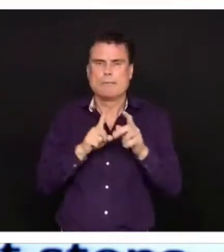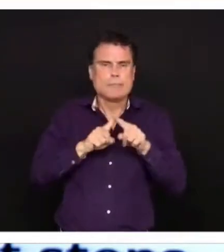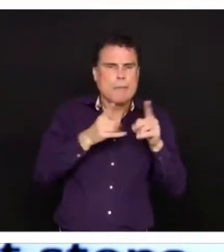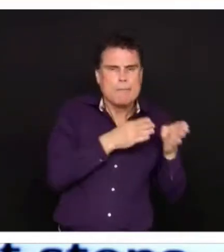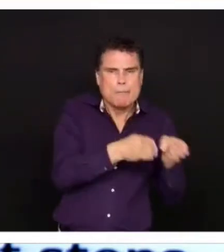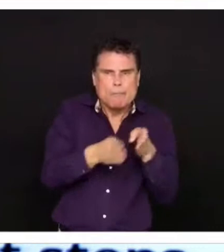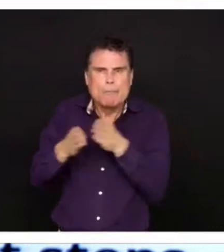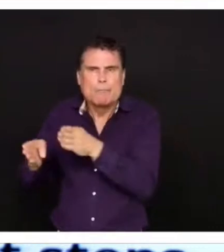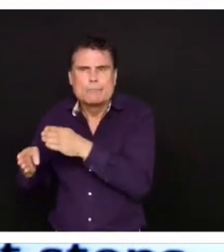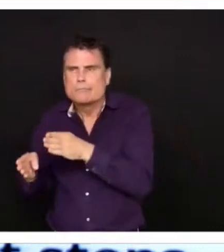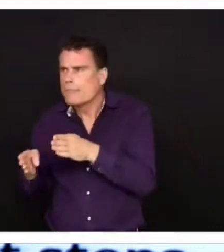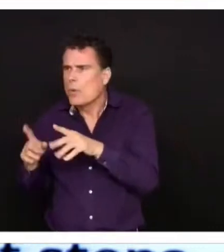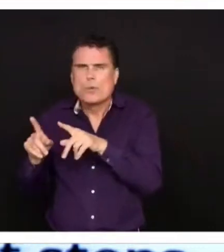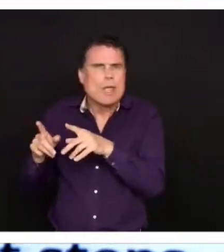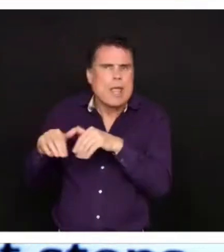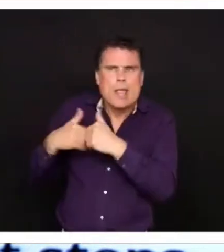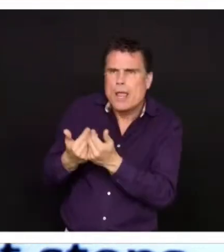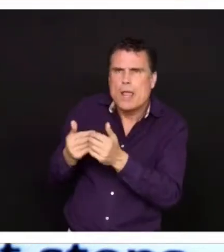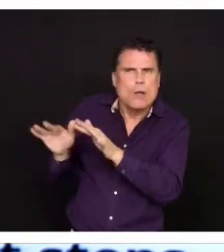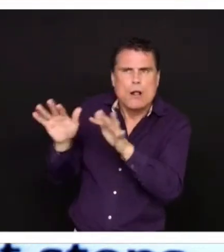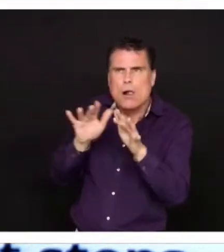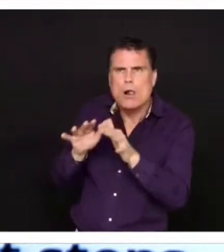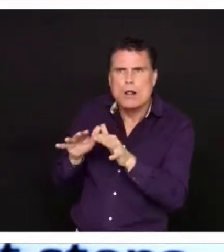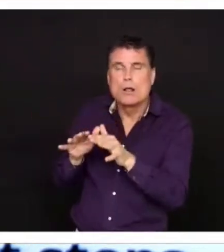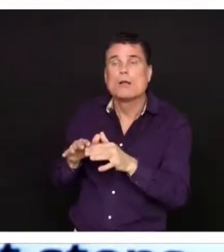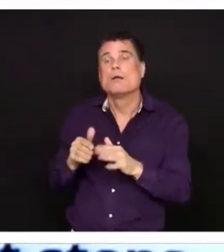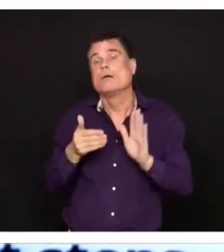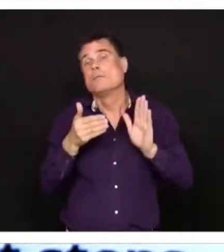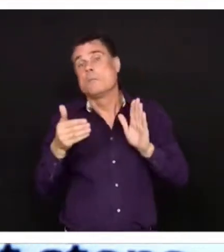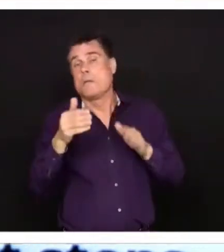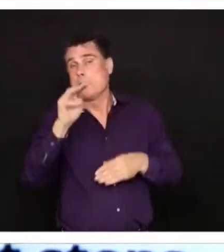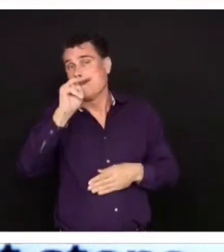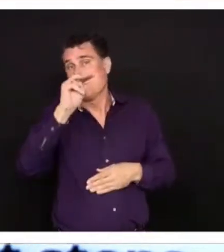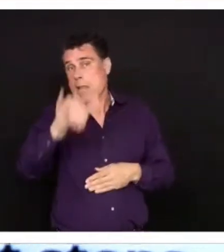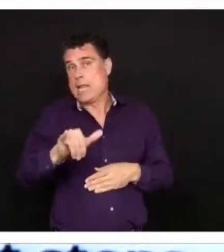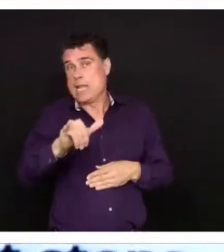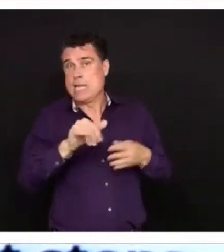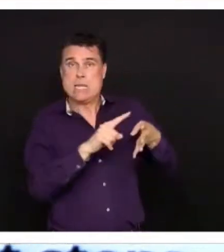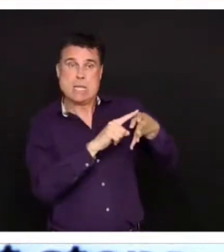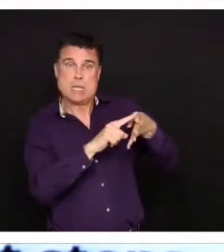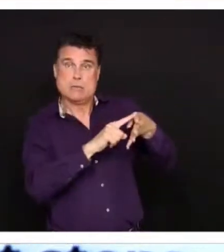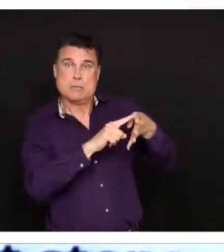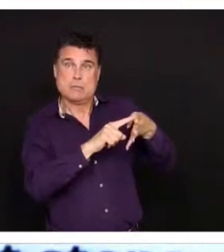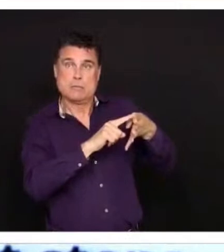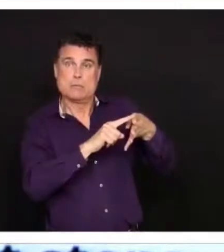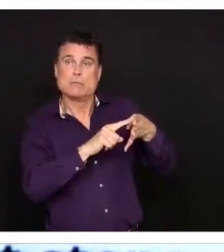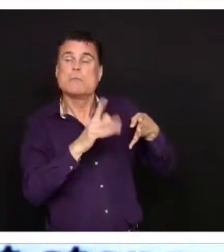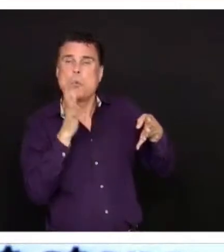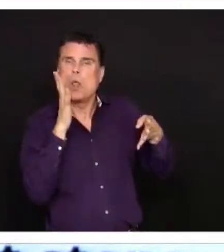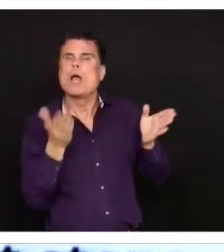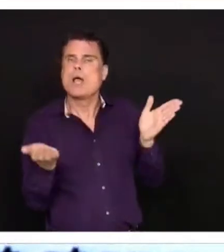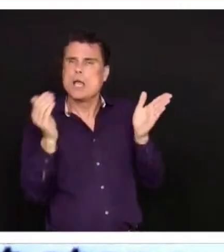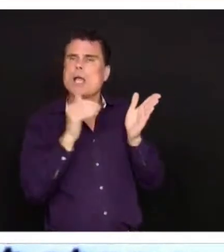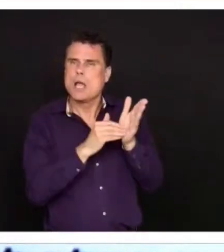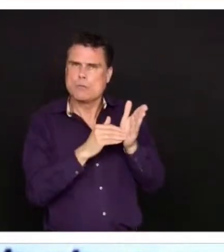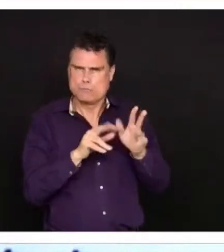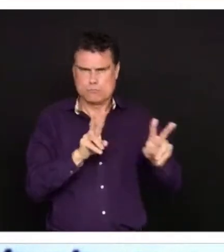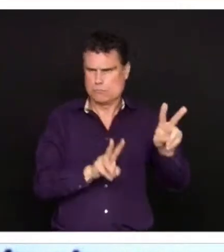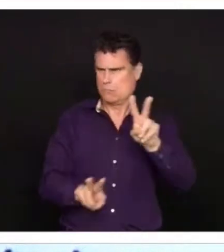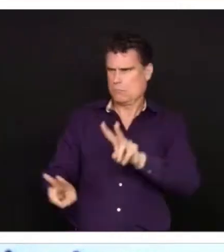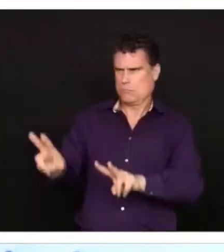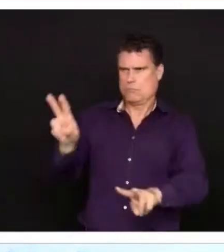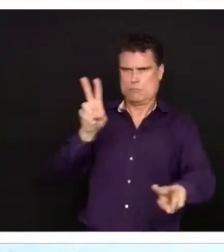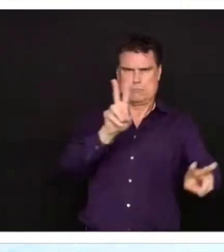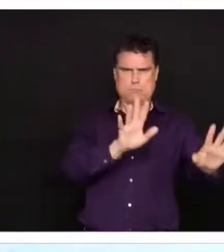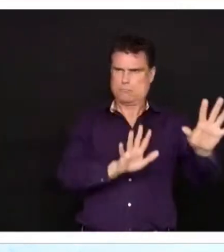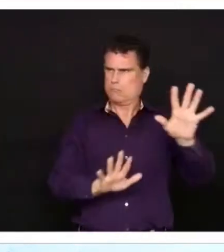necessarily one industry. You know, and this is, I think, to the great credit of Dr. Henry, who understands and cares, I